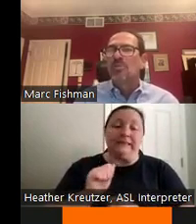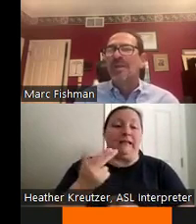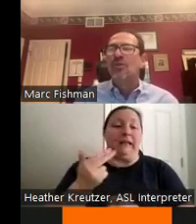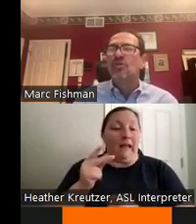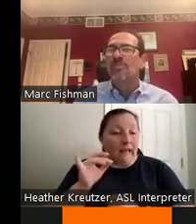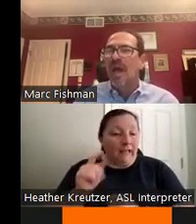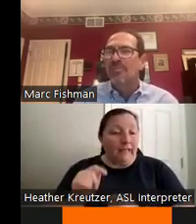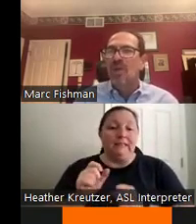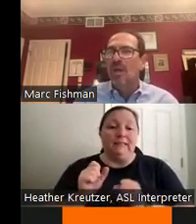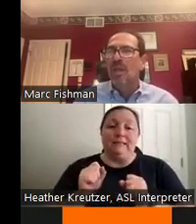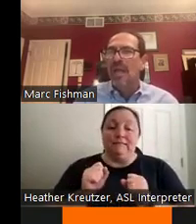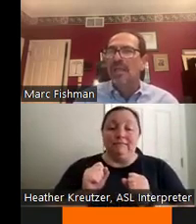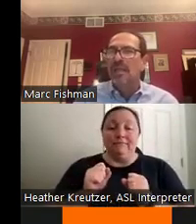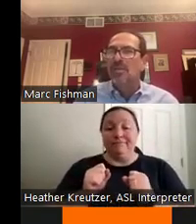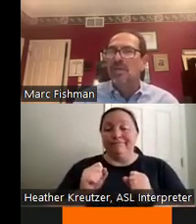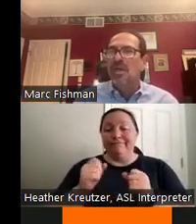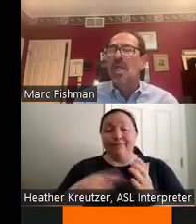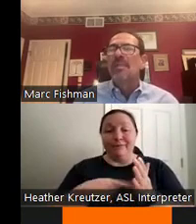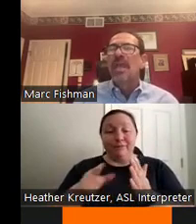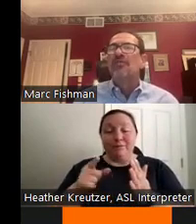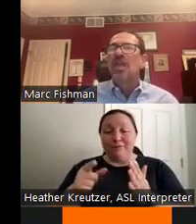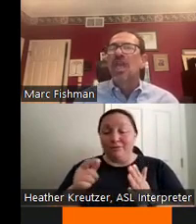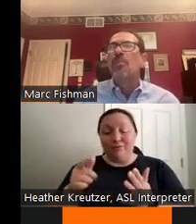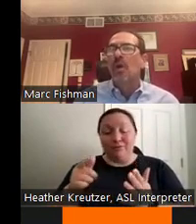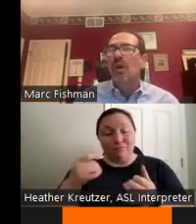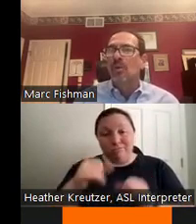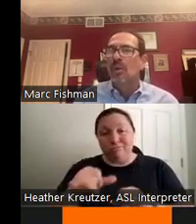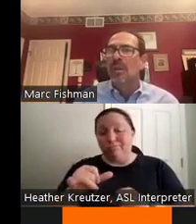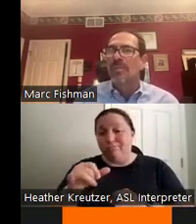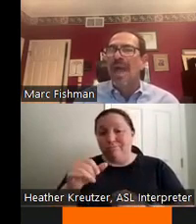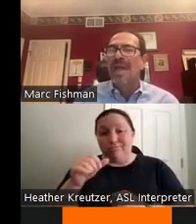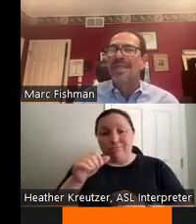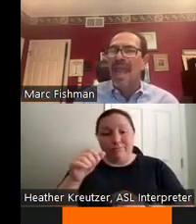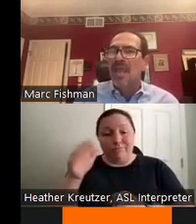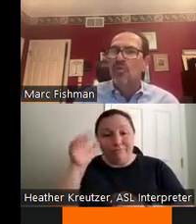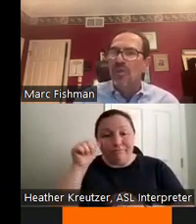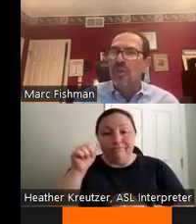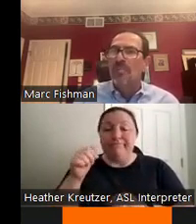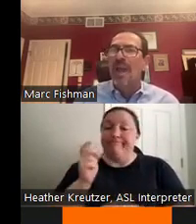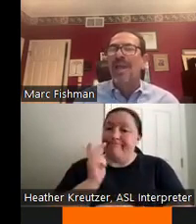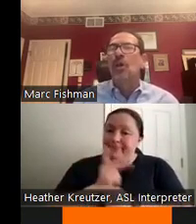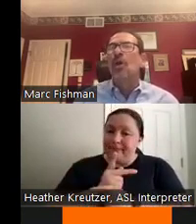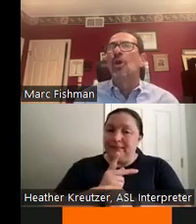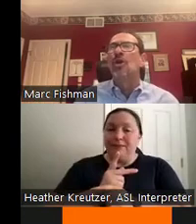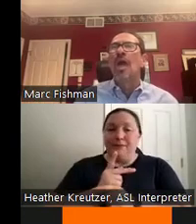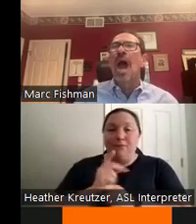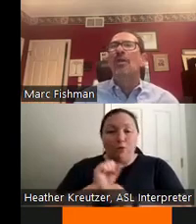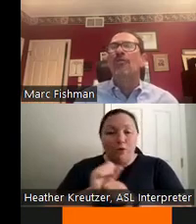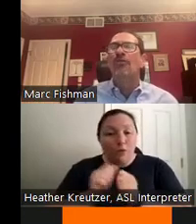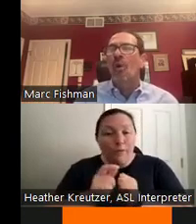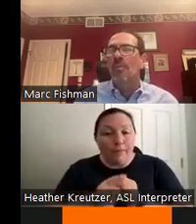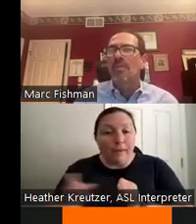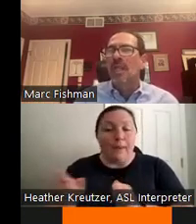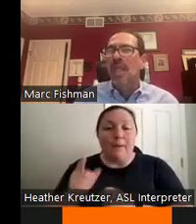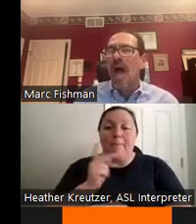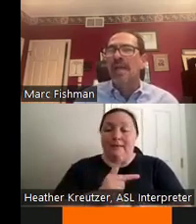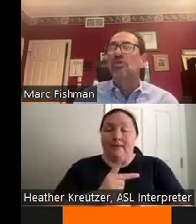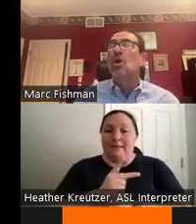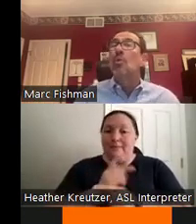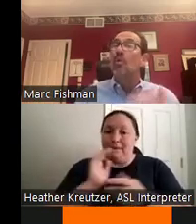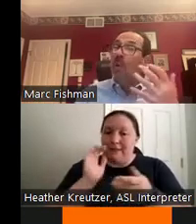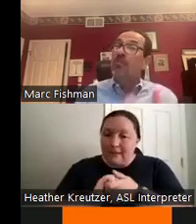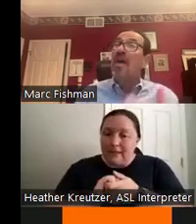foibles, despite their sometimes knuckleheadedness, that if you keep working with them and engage with them and learn how to form